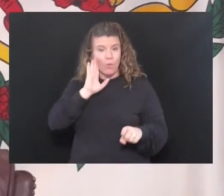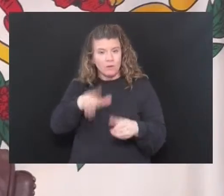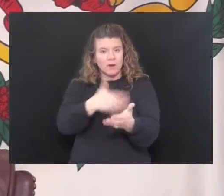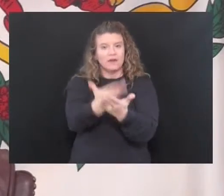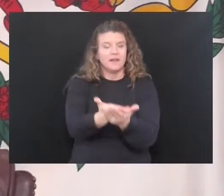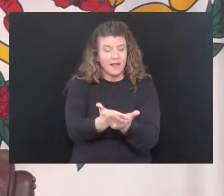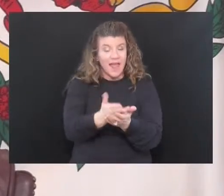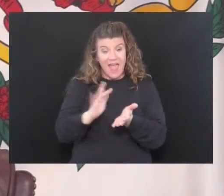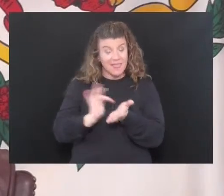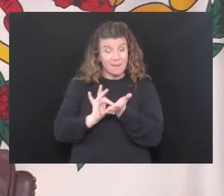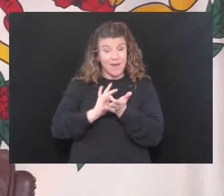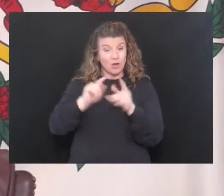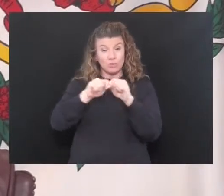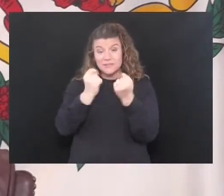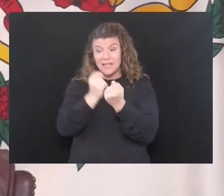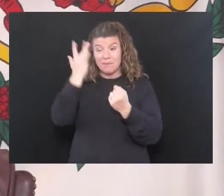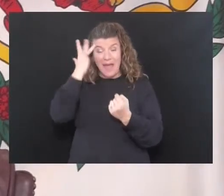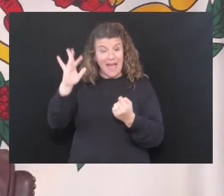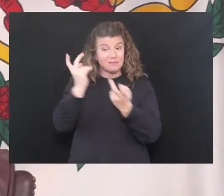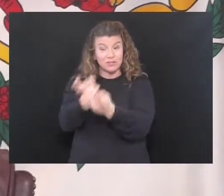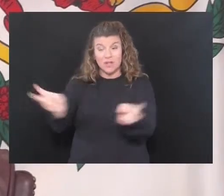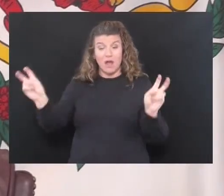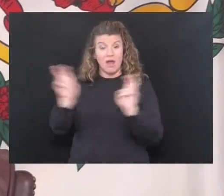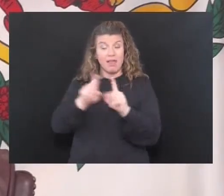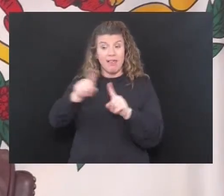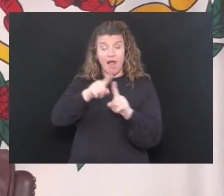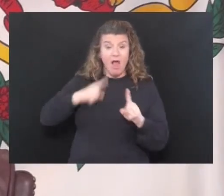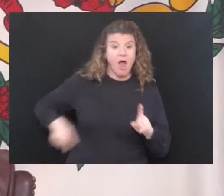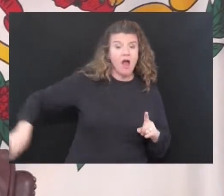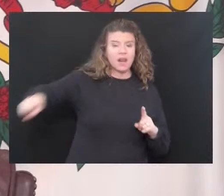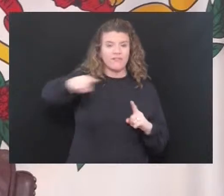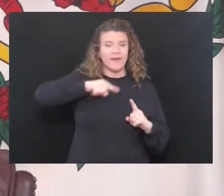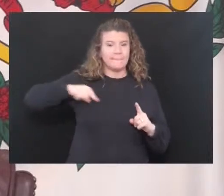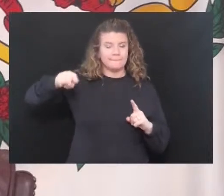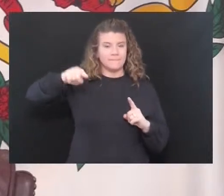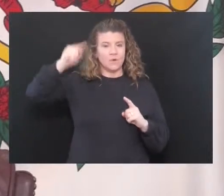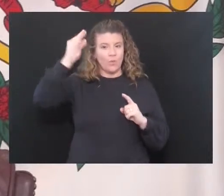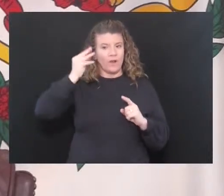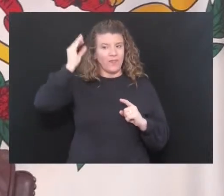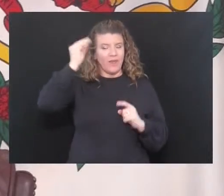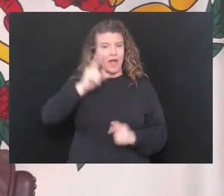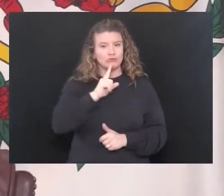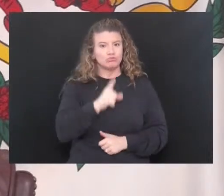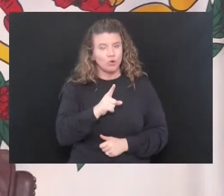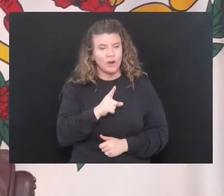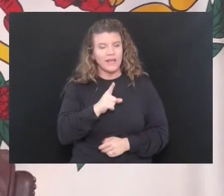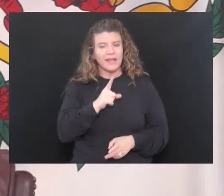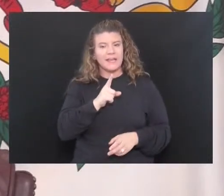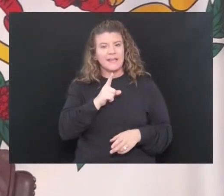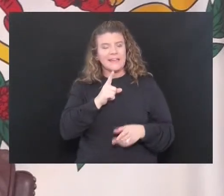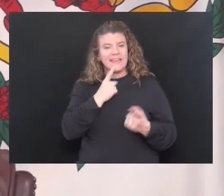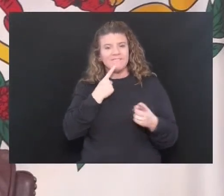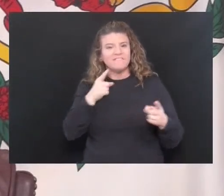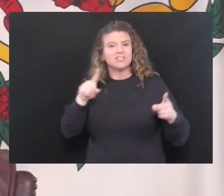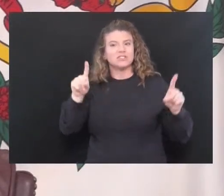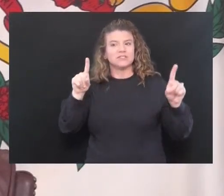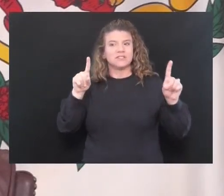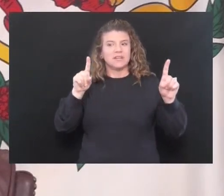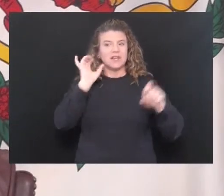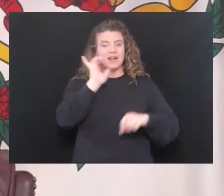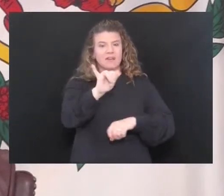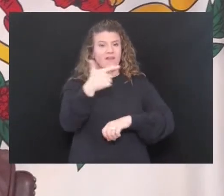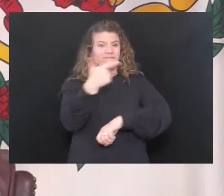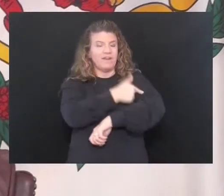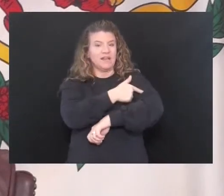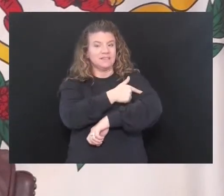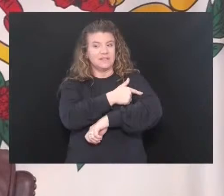the medical experts, every last one of them, would have thought really and truly the efficiency of this